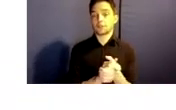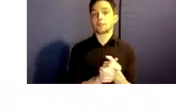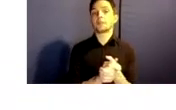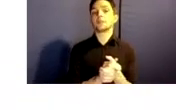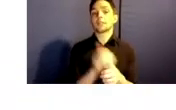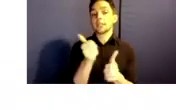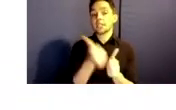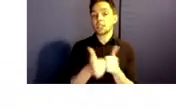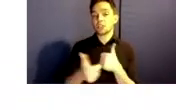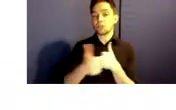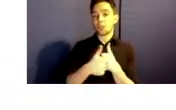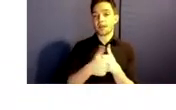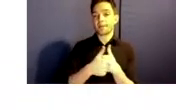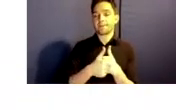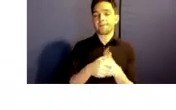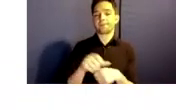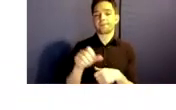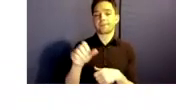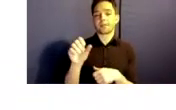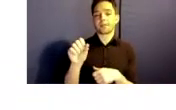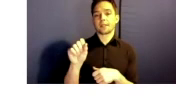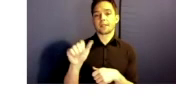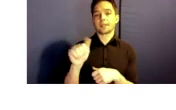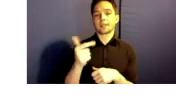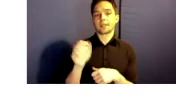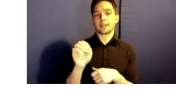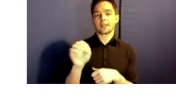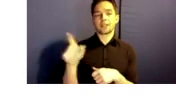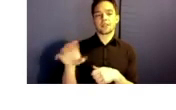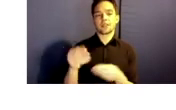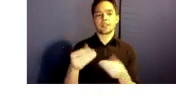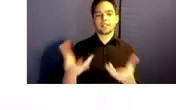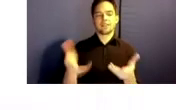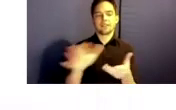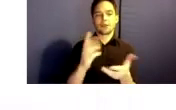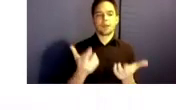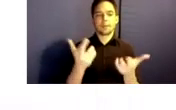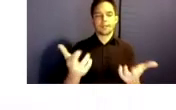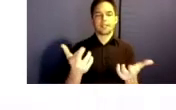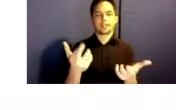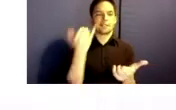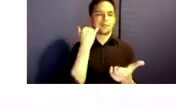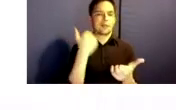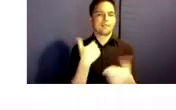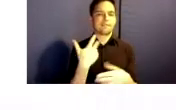time SAGE was giving a recommendation when we have a vaccine